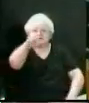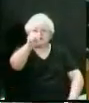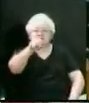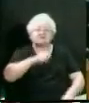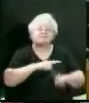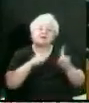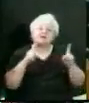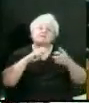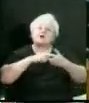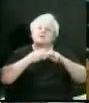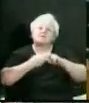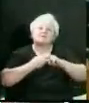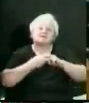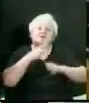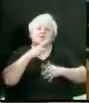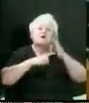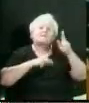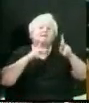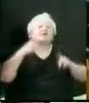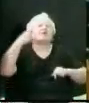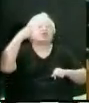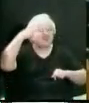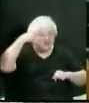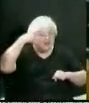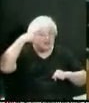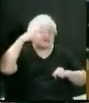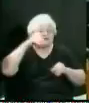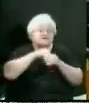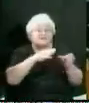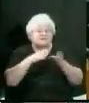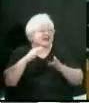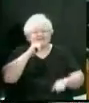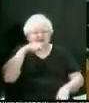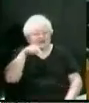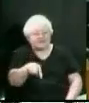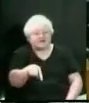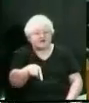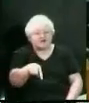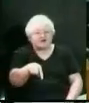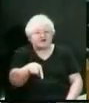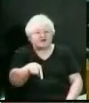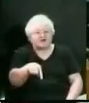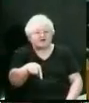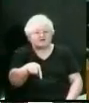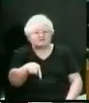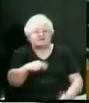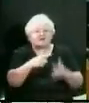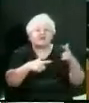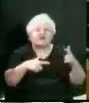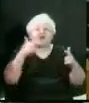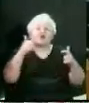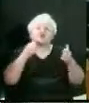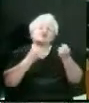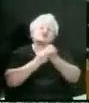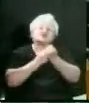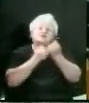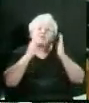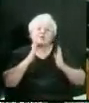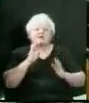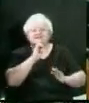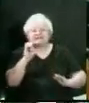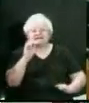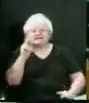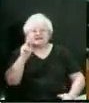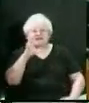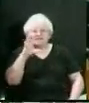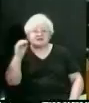the problem is that what people think in this plan are not there. Some of the largest supporters, I'm going to go to East Knox County, and then